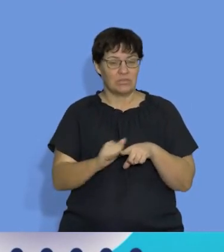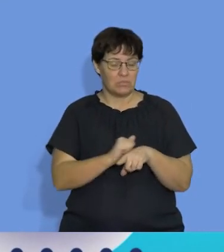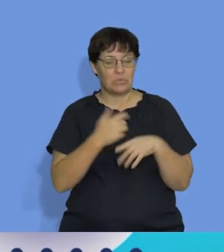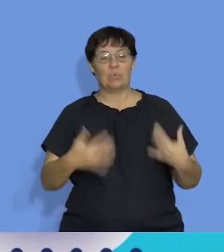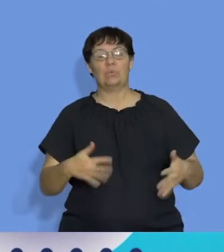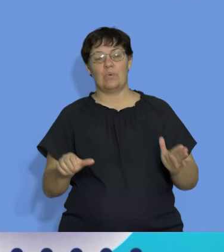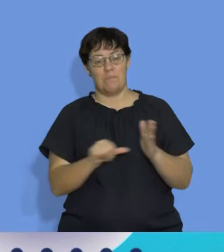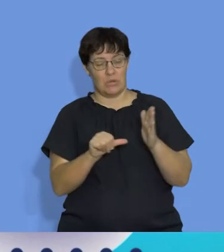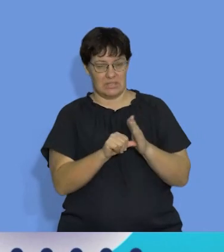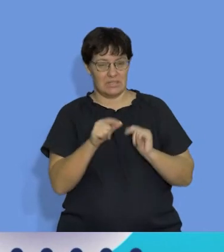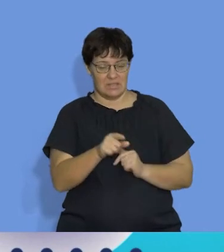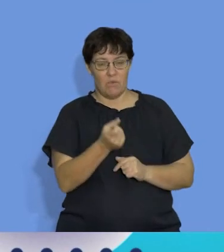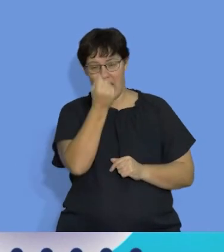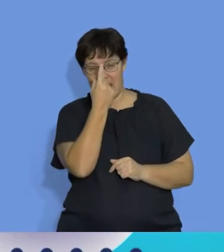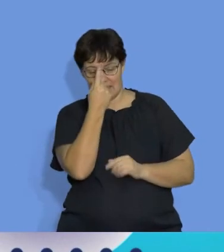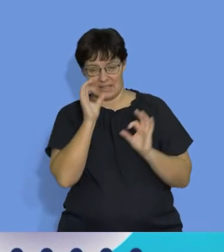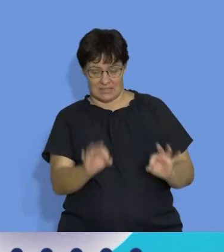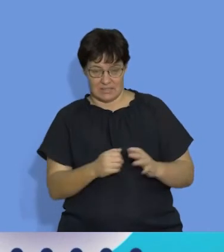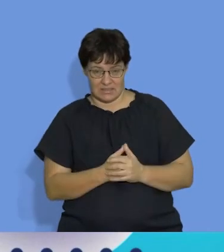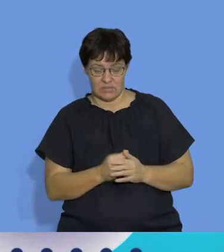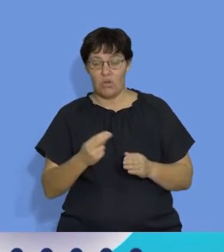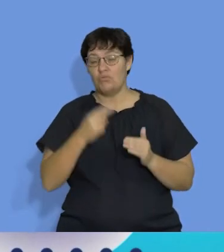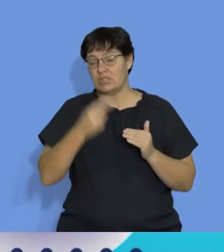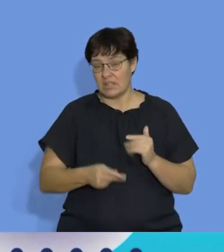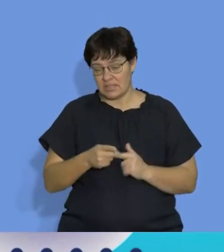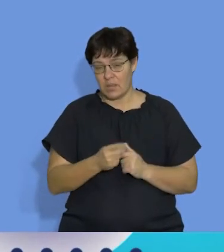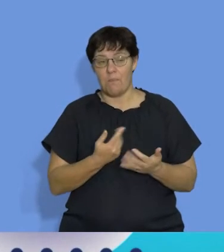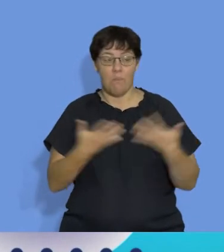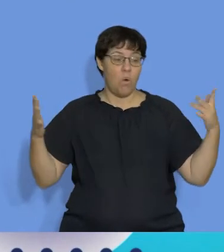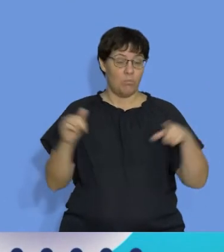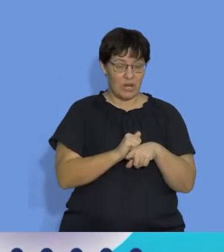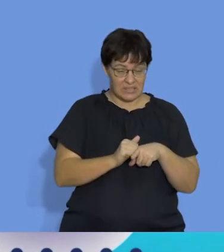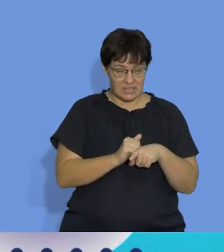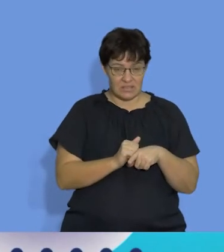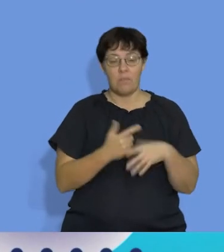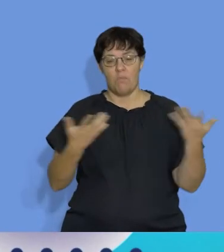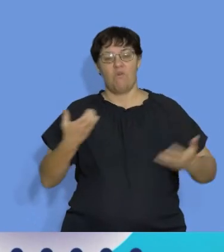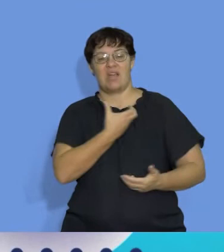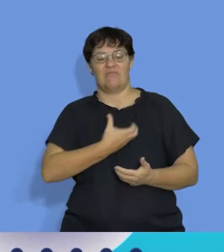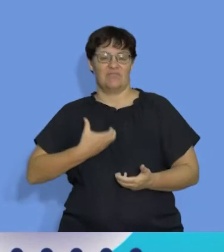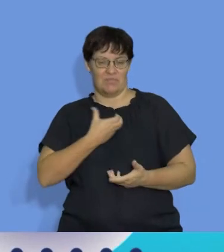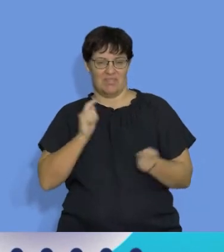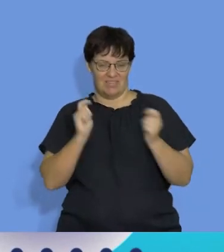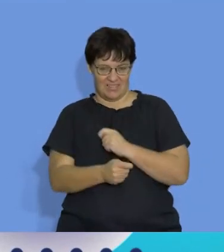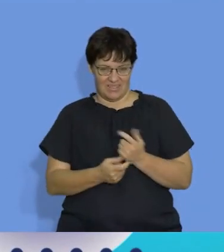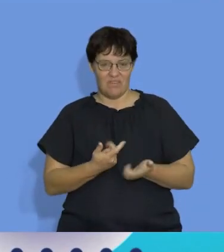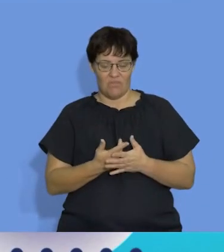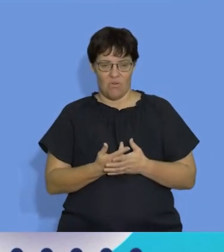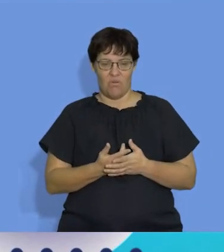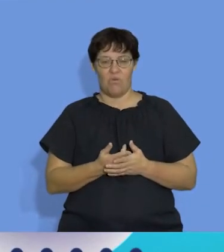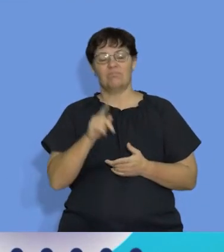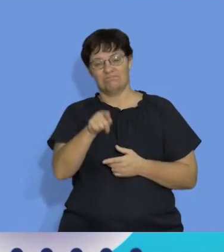our understanding. So as a result of that, the more practice we do, the more comfortable we become in as far as the redox or any other,